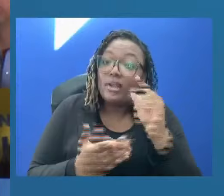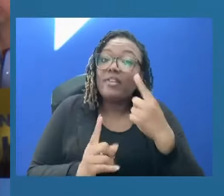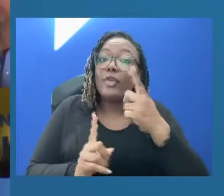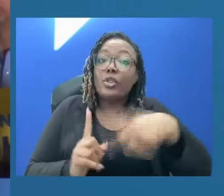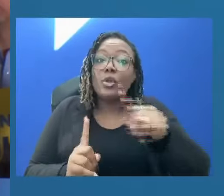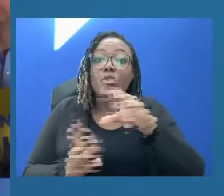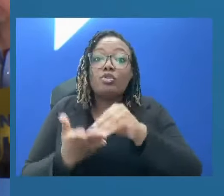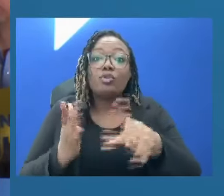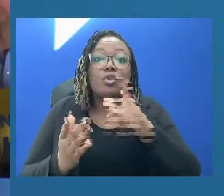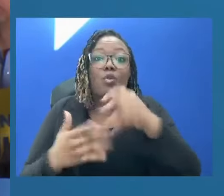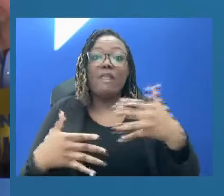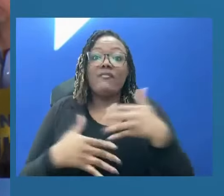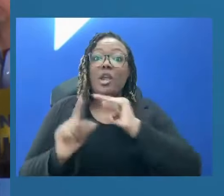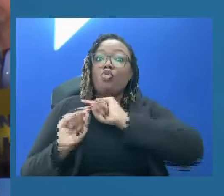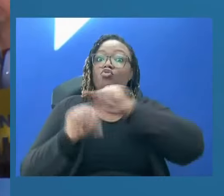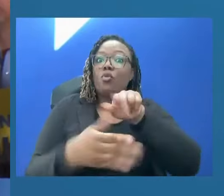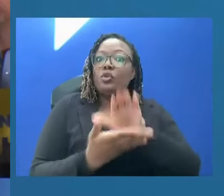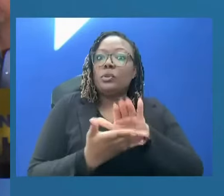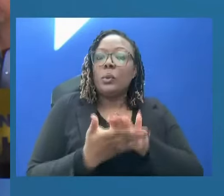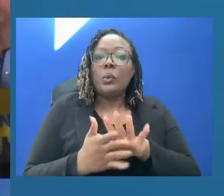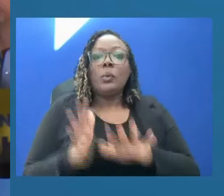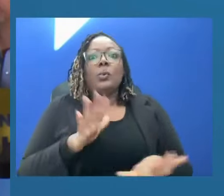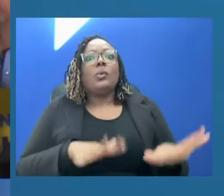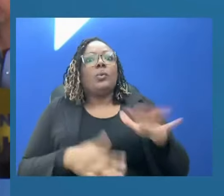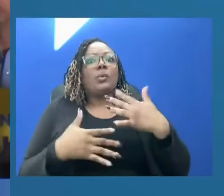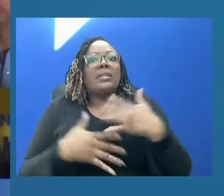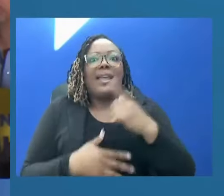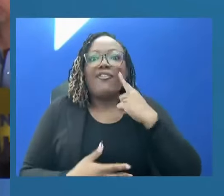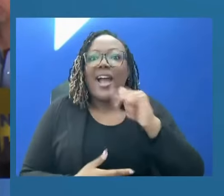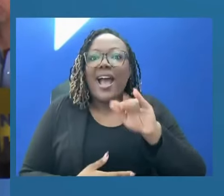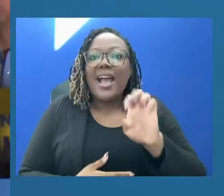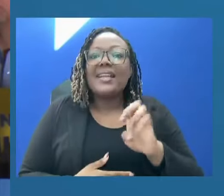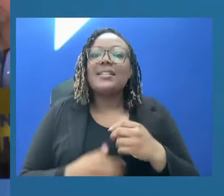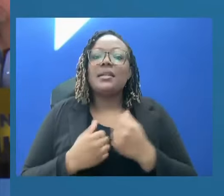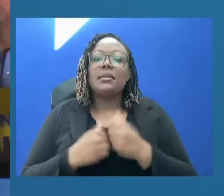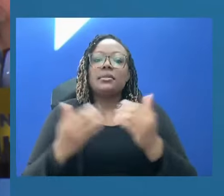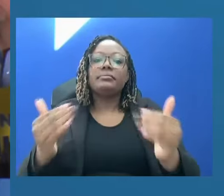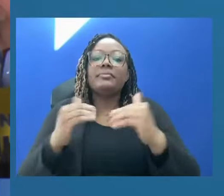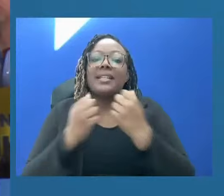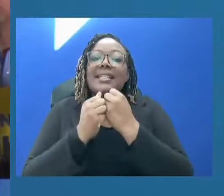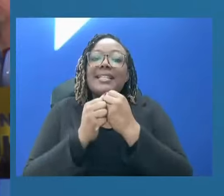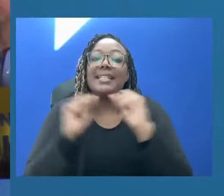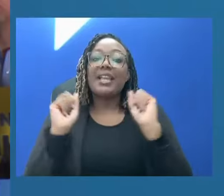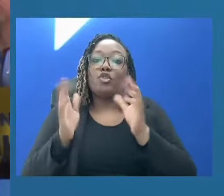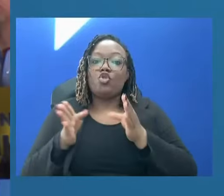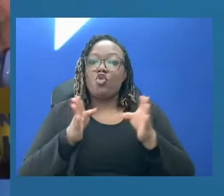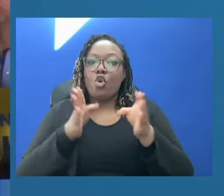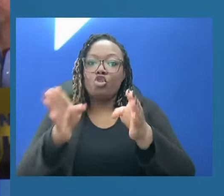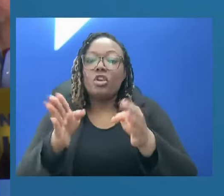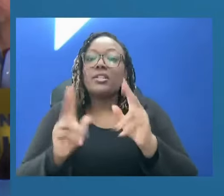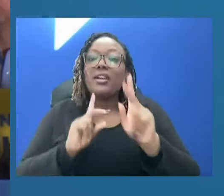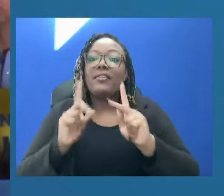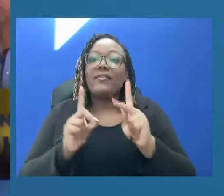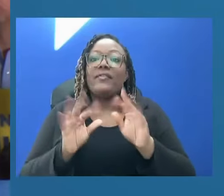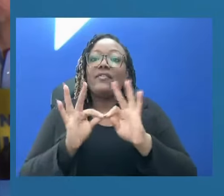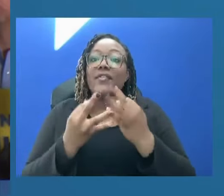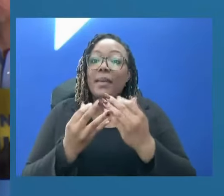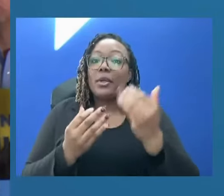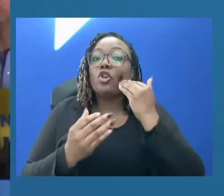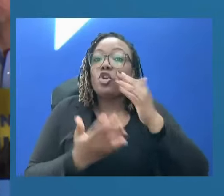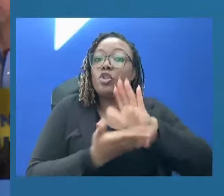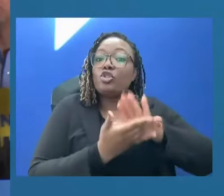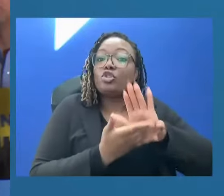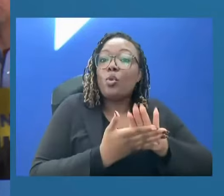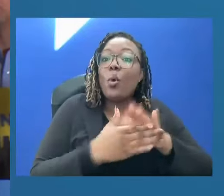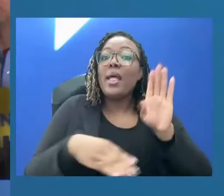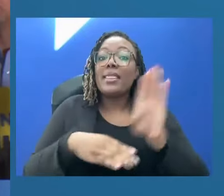students that are afraid to come into school, safety corridors, so a family could know there's a school, there's a business